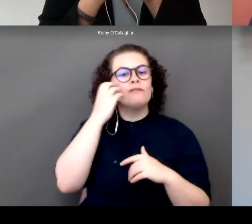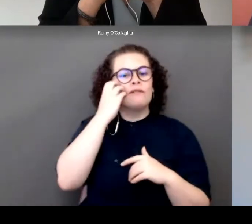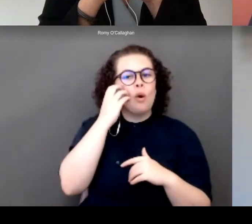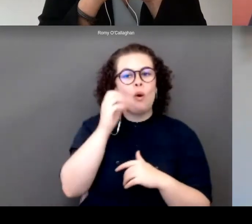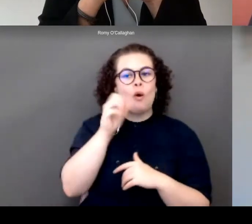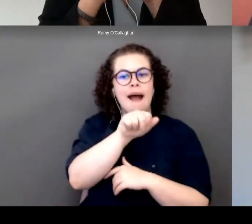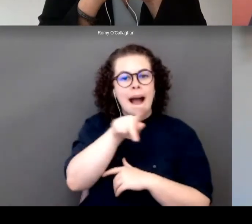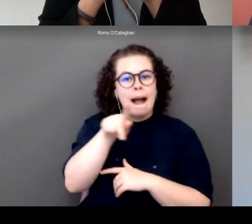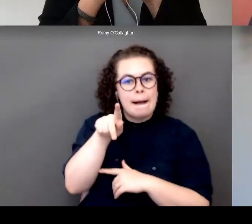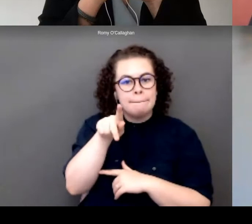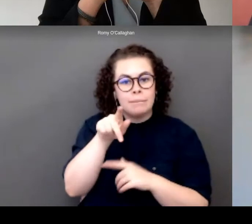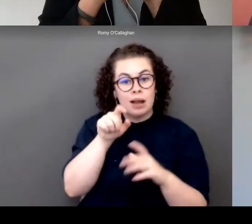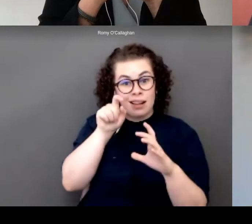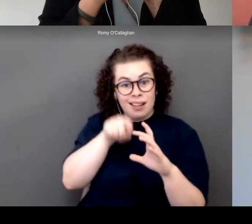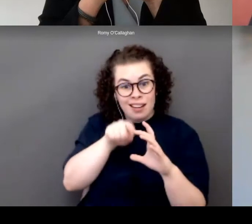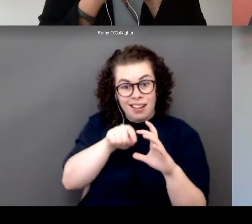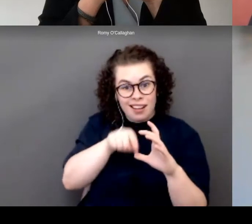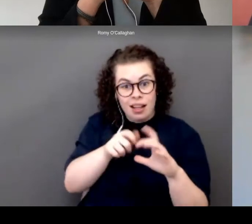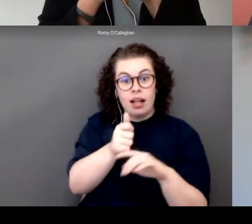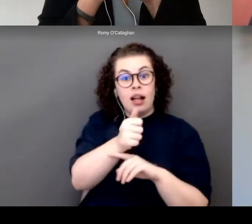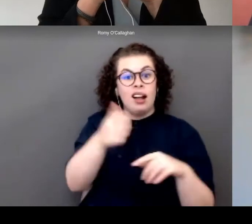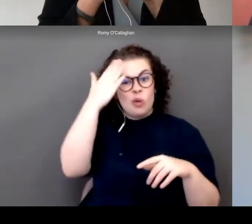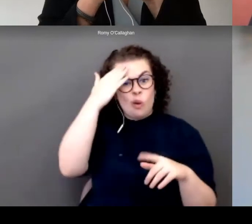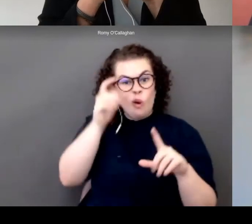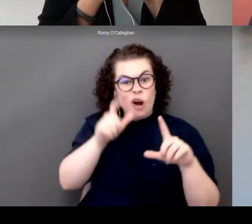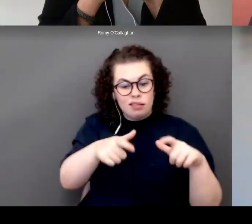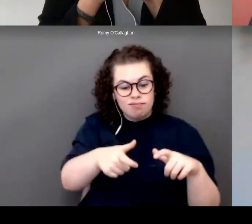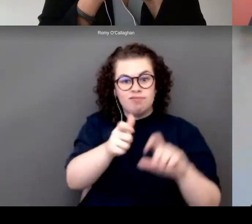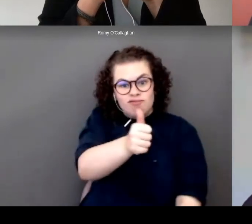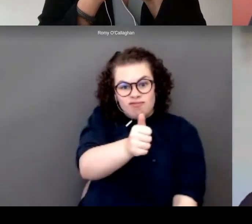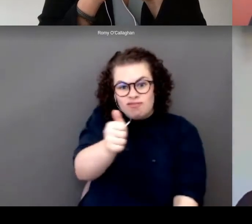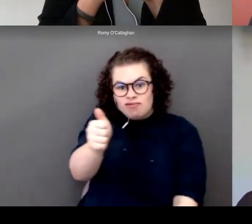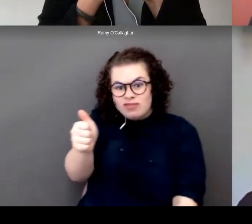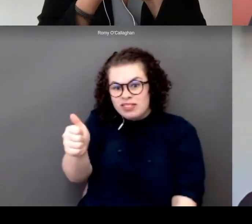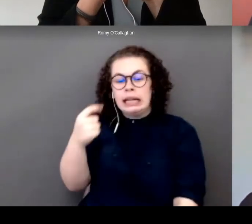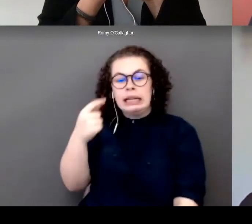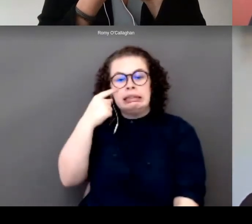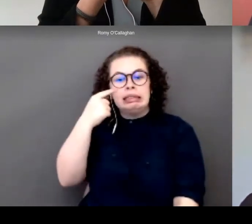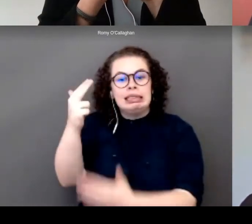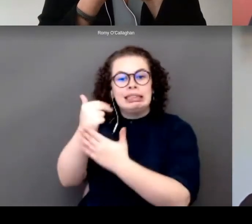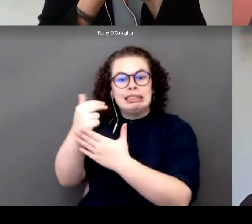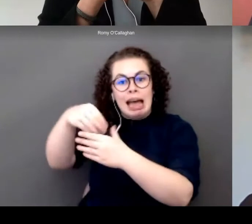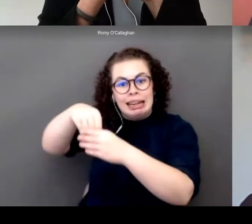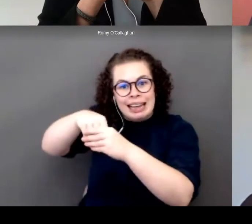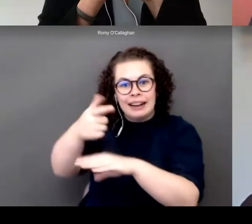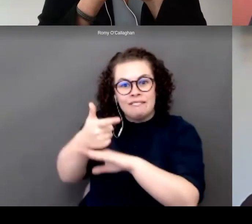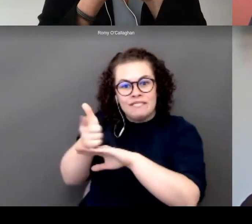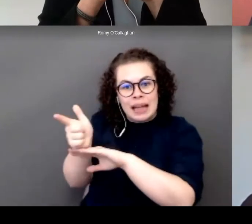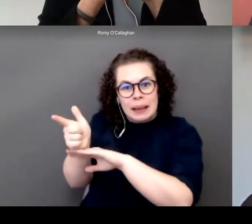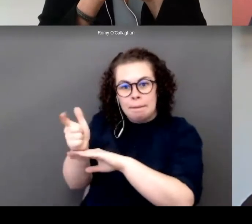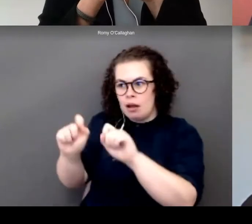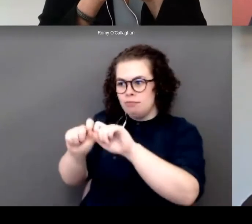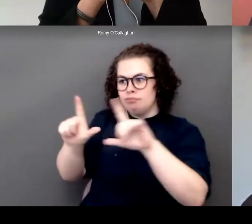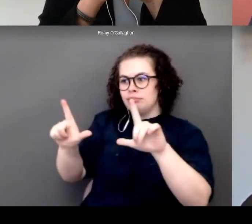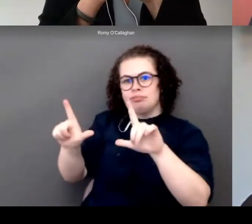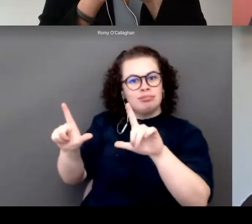quarter together with one narrative inside. And this is the telling of a story of one family that used